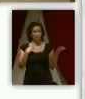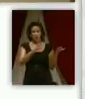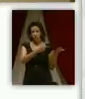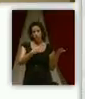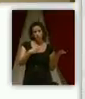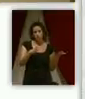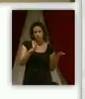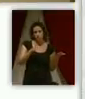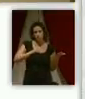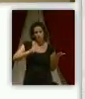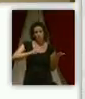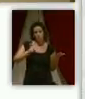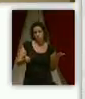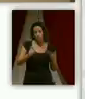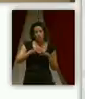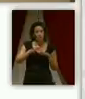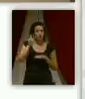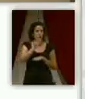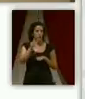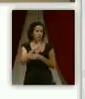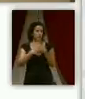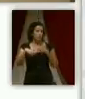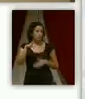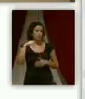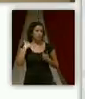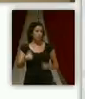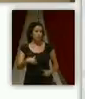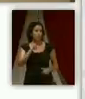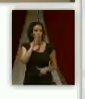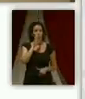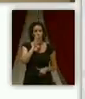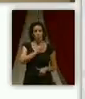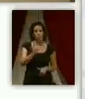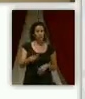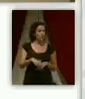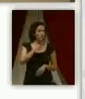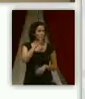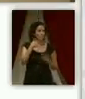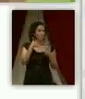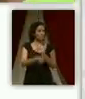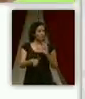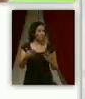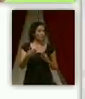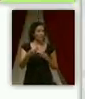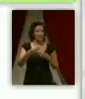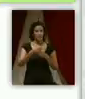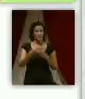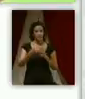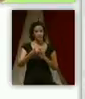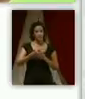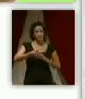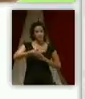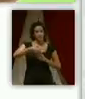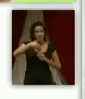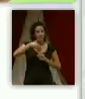compare this with the Android or iPhone, this is dreadful, because not only do I have to move